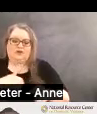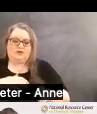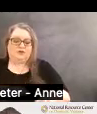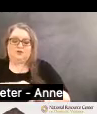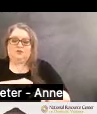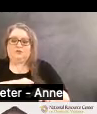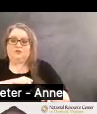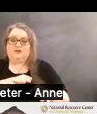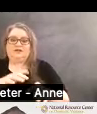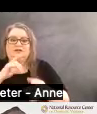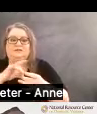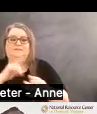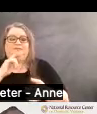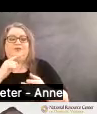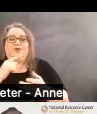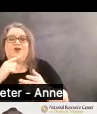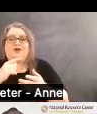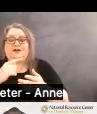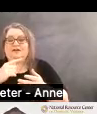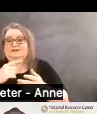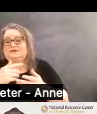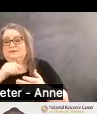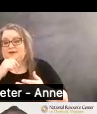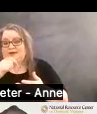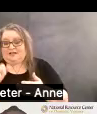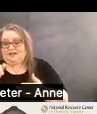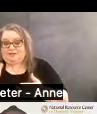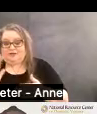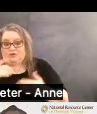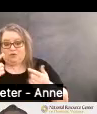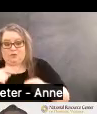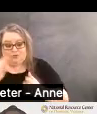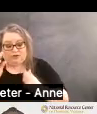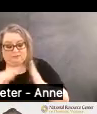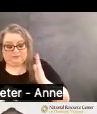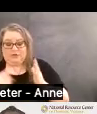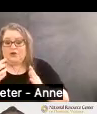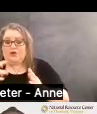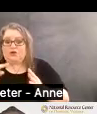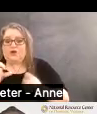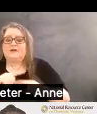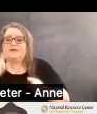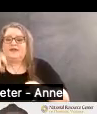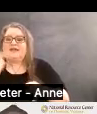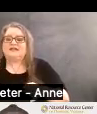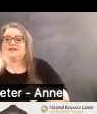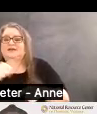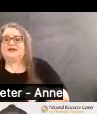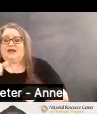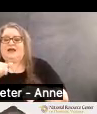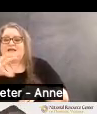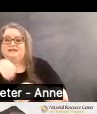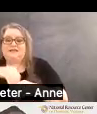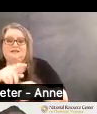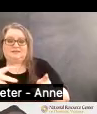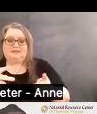grants, that they discovered that they really needed to have someone else in the position to work the flex funding